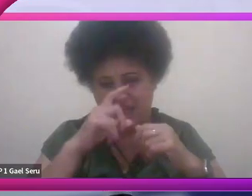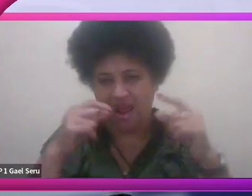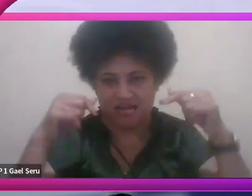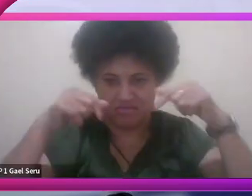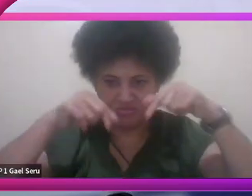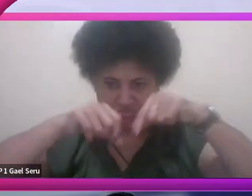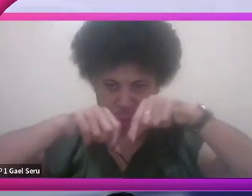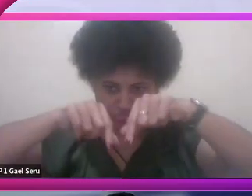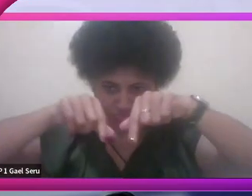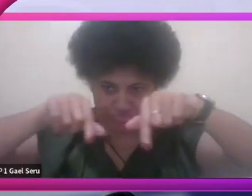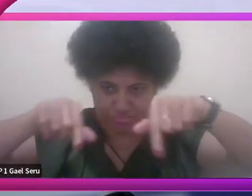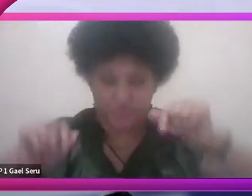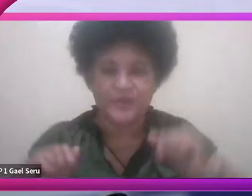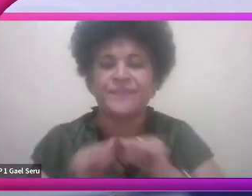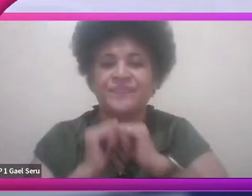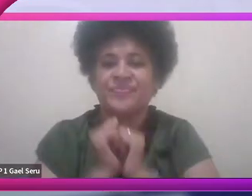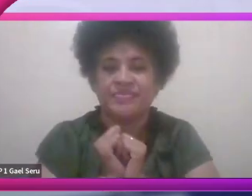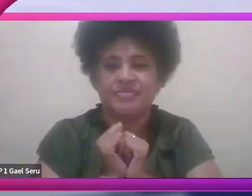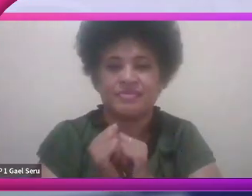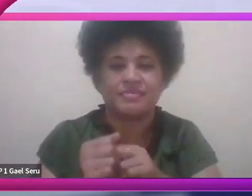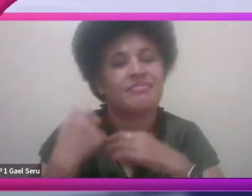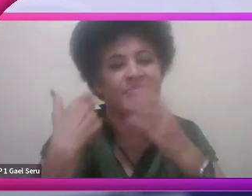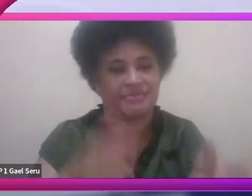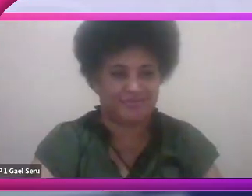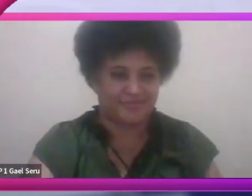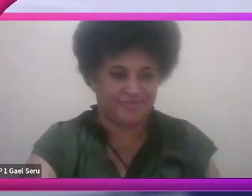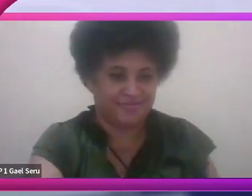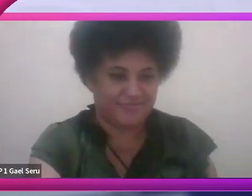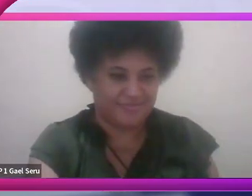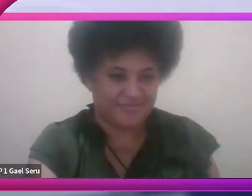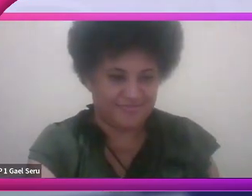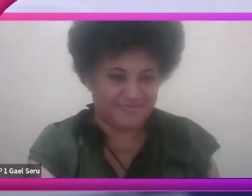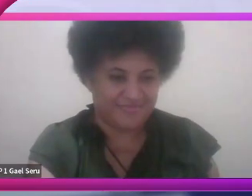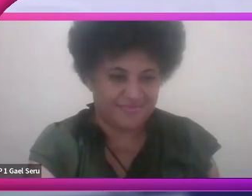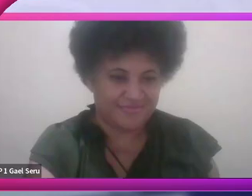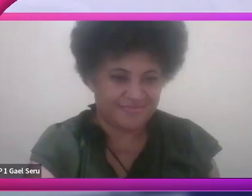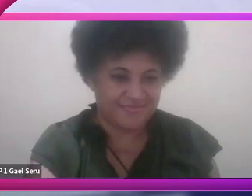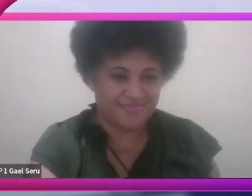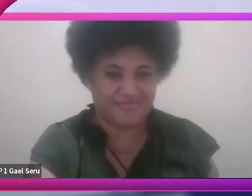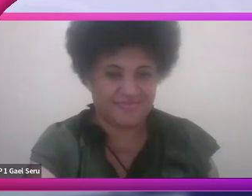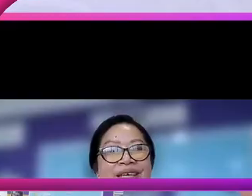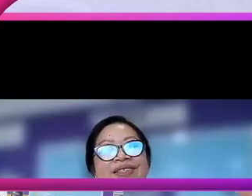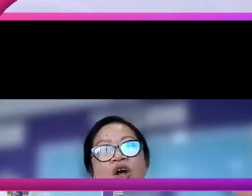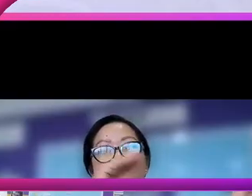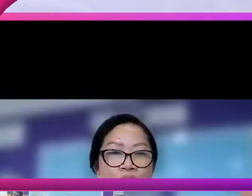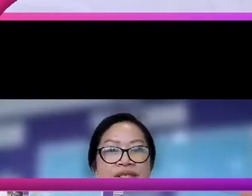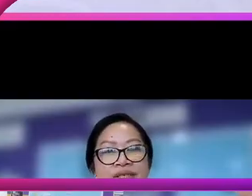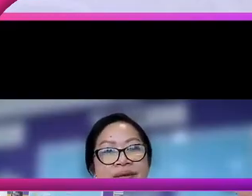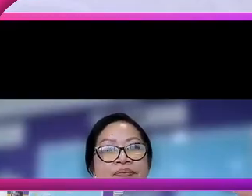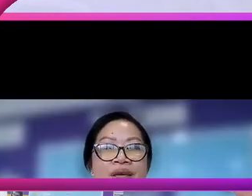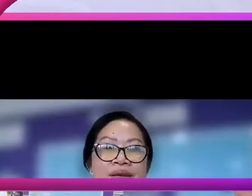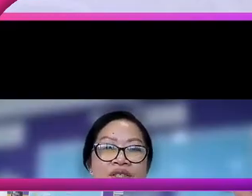about infertility or fertility, we are not talk only the uterus make the baby. It's the